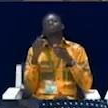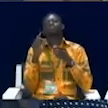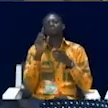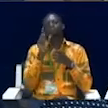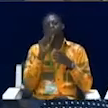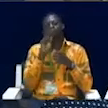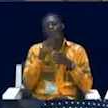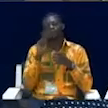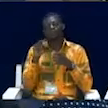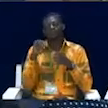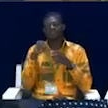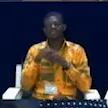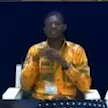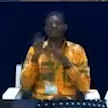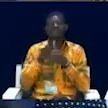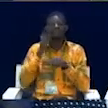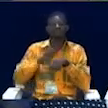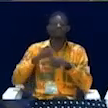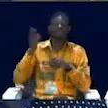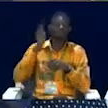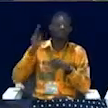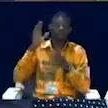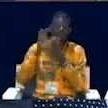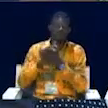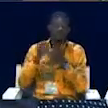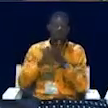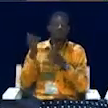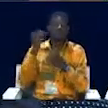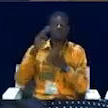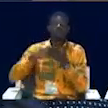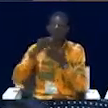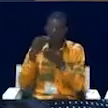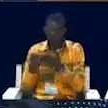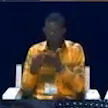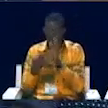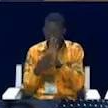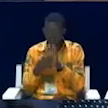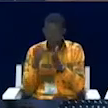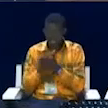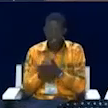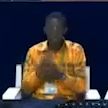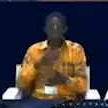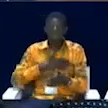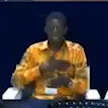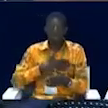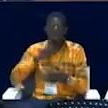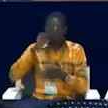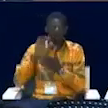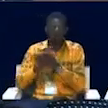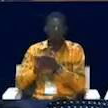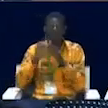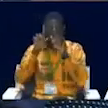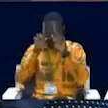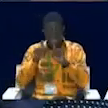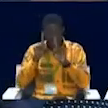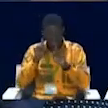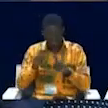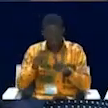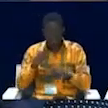time in the history of our marriage, it was confirmed that my wife was positively tested.